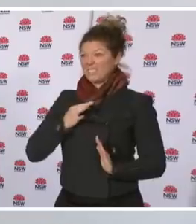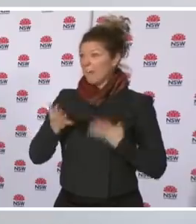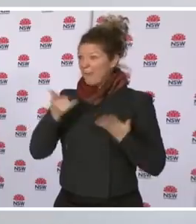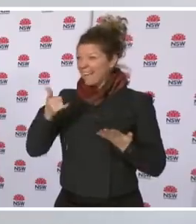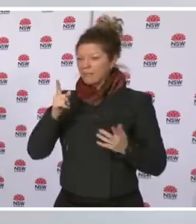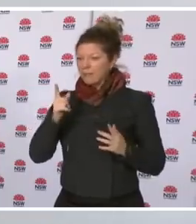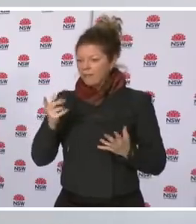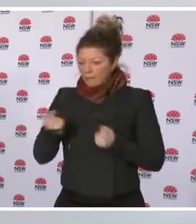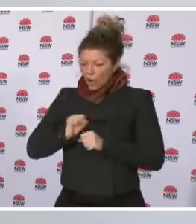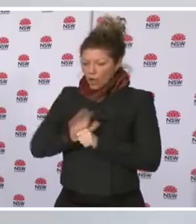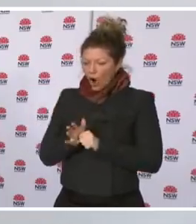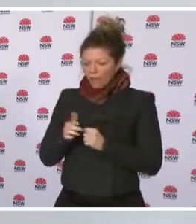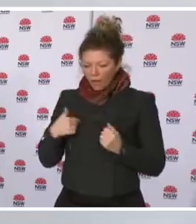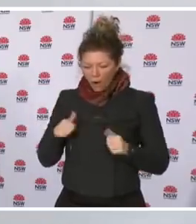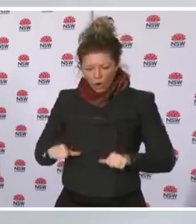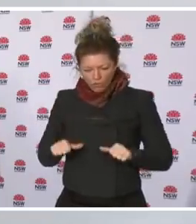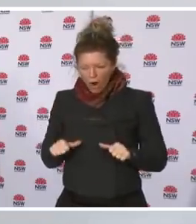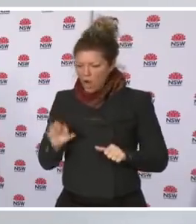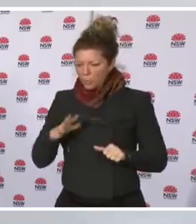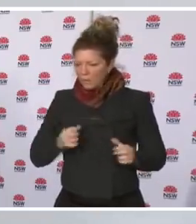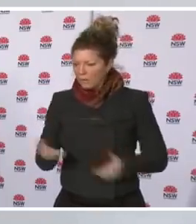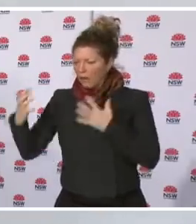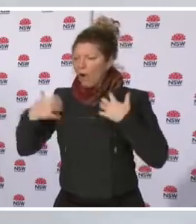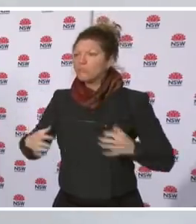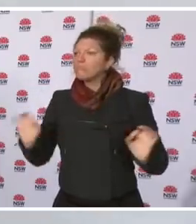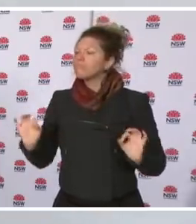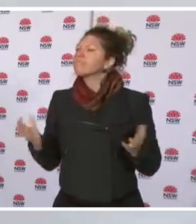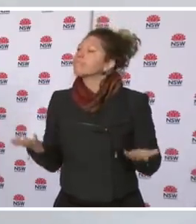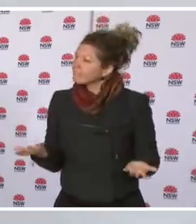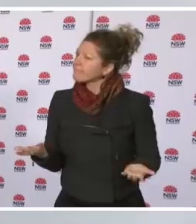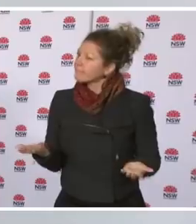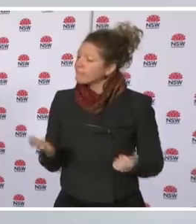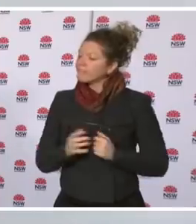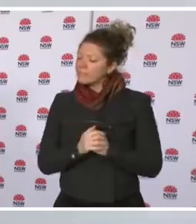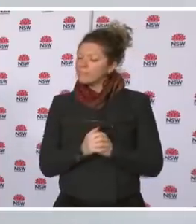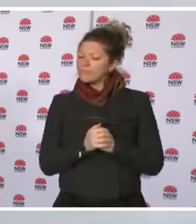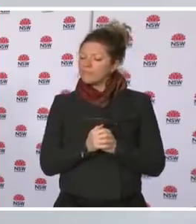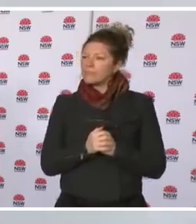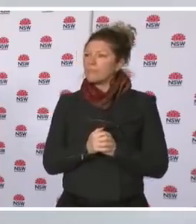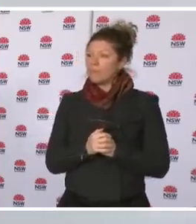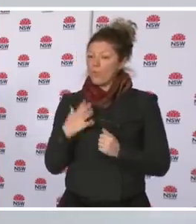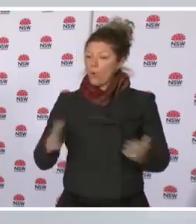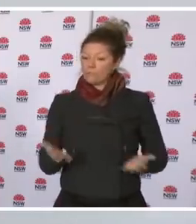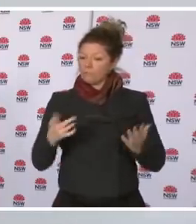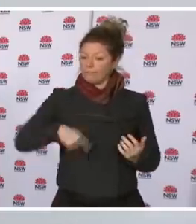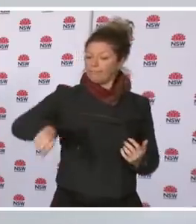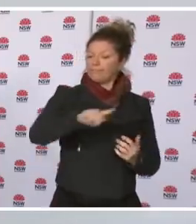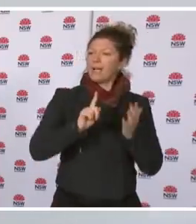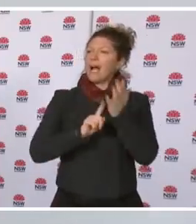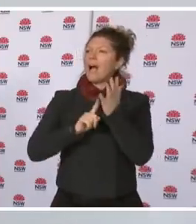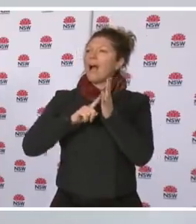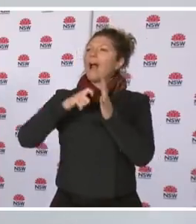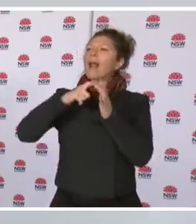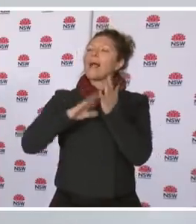COVID. The areas of concern for increased testing are Lakemba, Punchbowl, Fairfield,